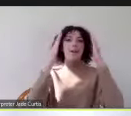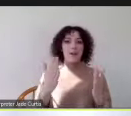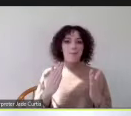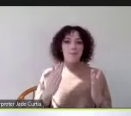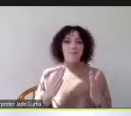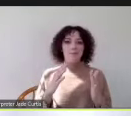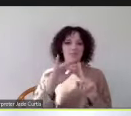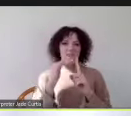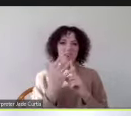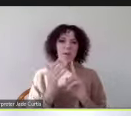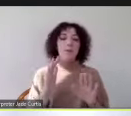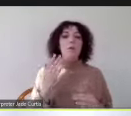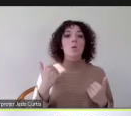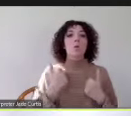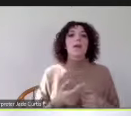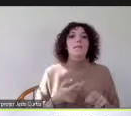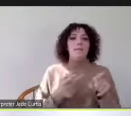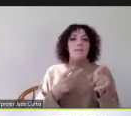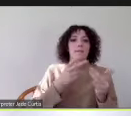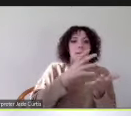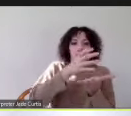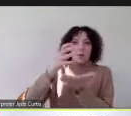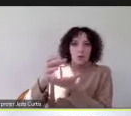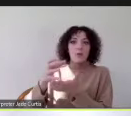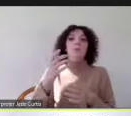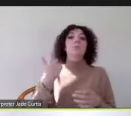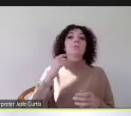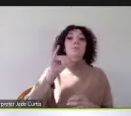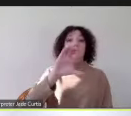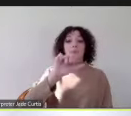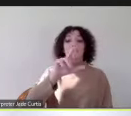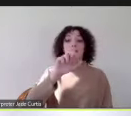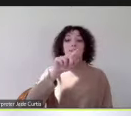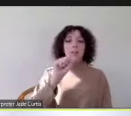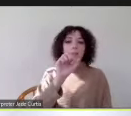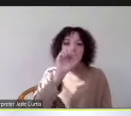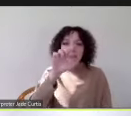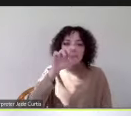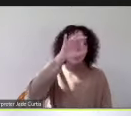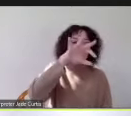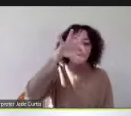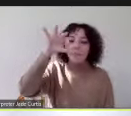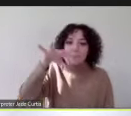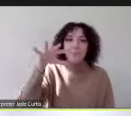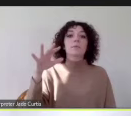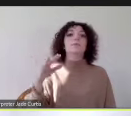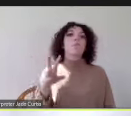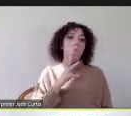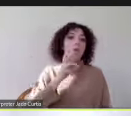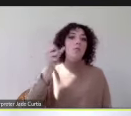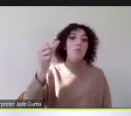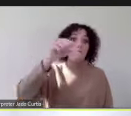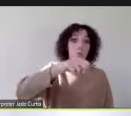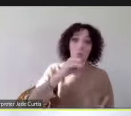we had these 2-gallon pots and we planted carrots from seeds. We watered some